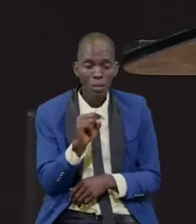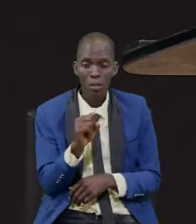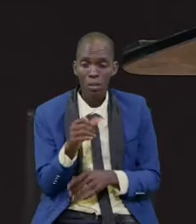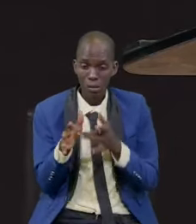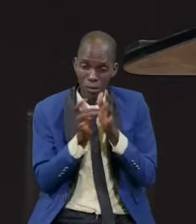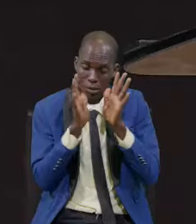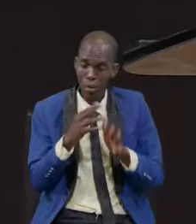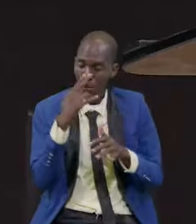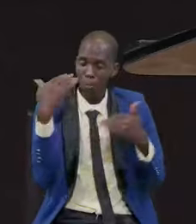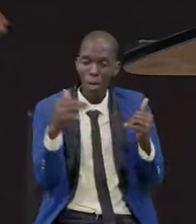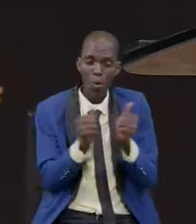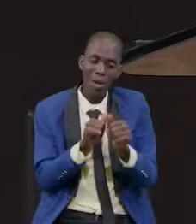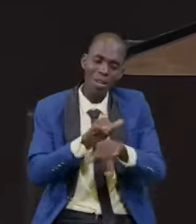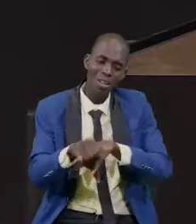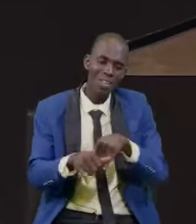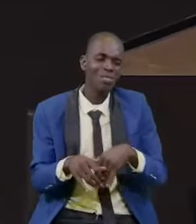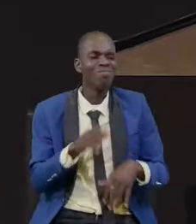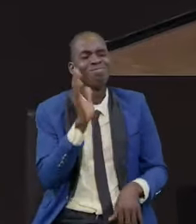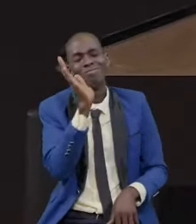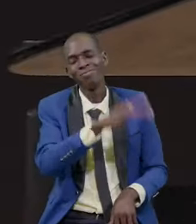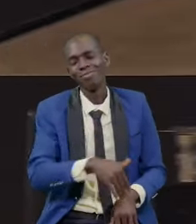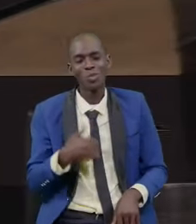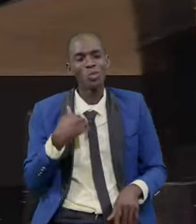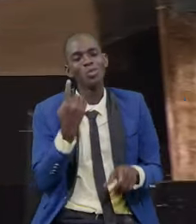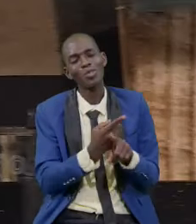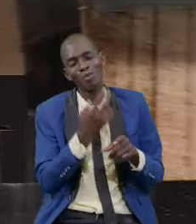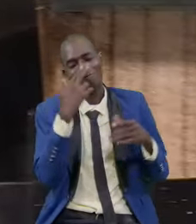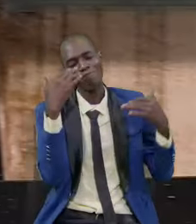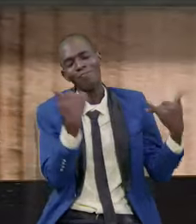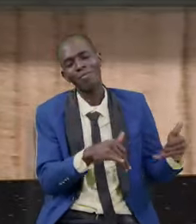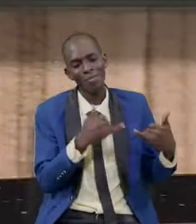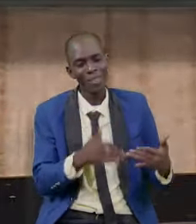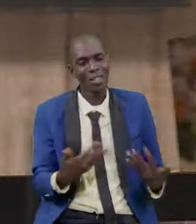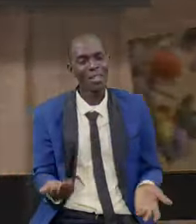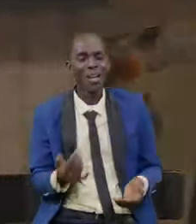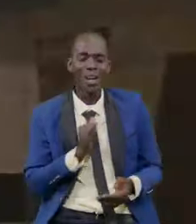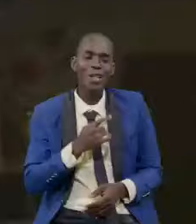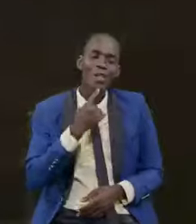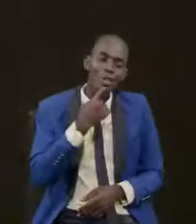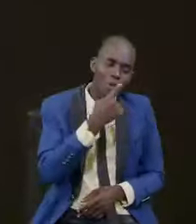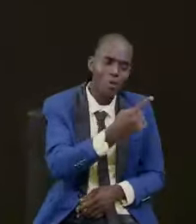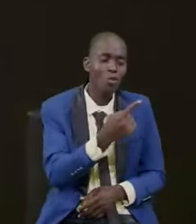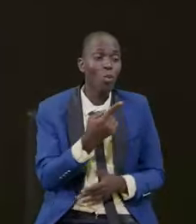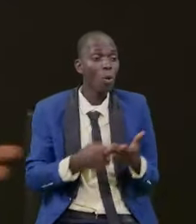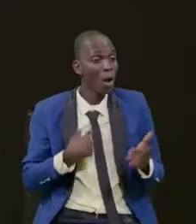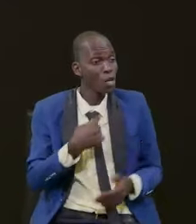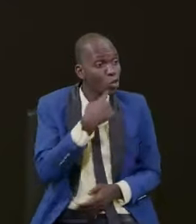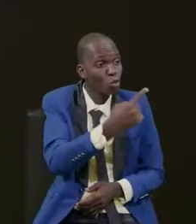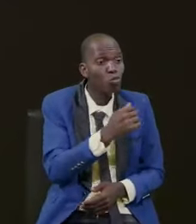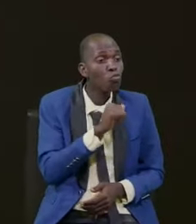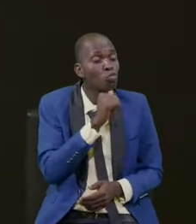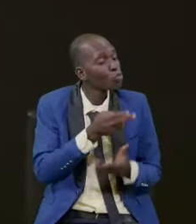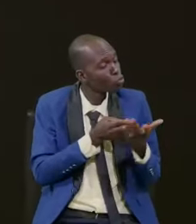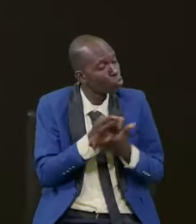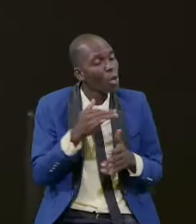deception. Just like, oh, we're playing now. And I told you what I told you. I just wanted to, you know,